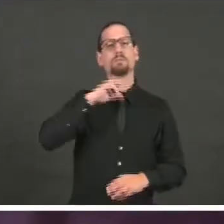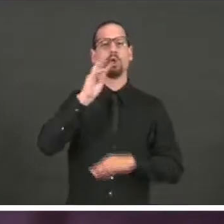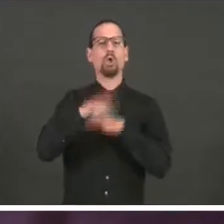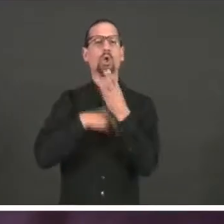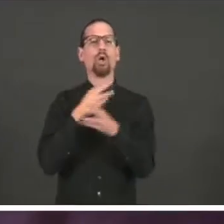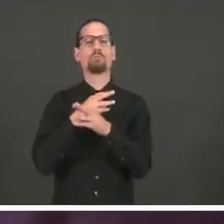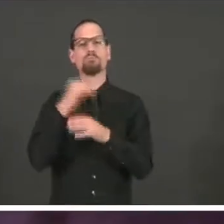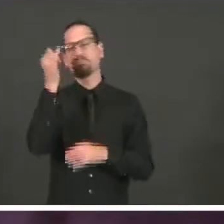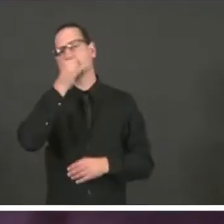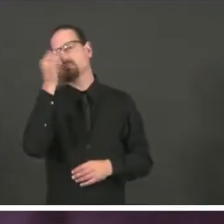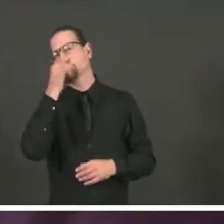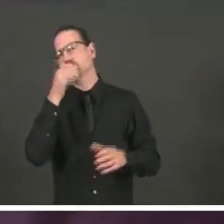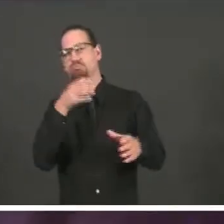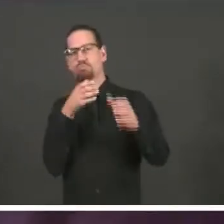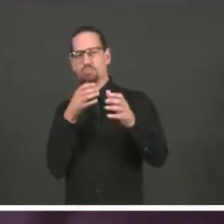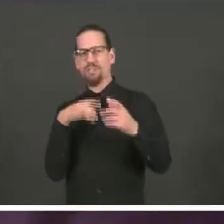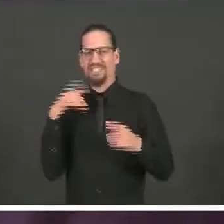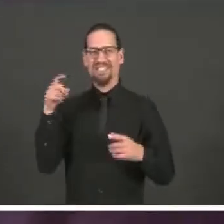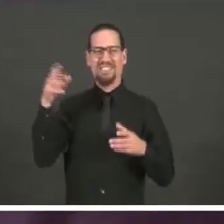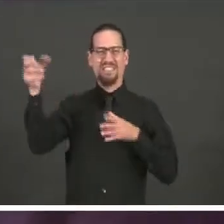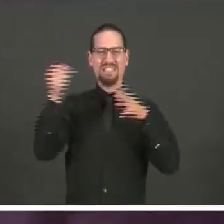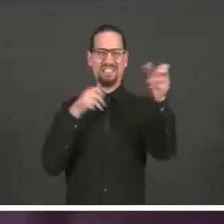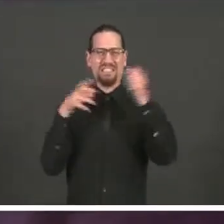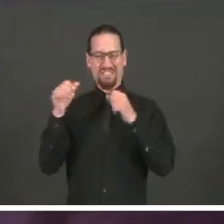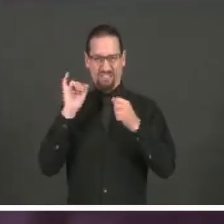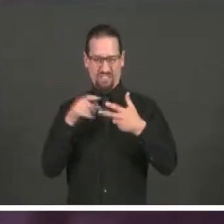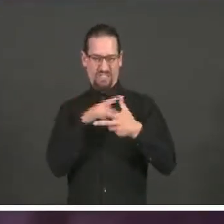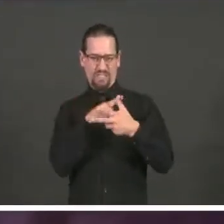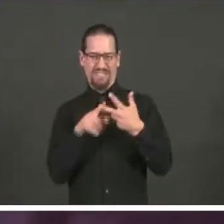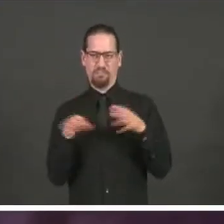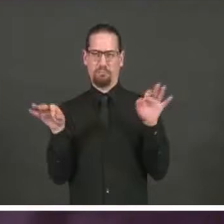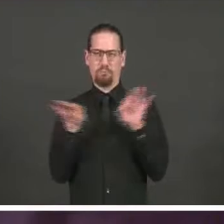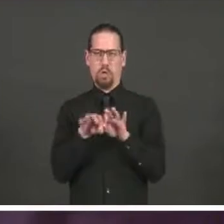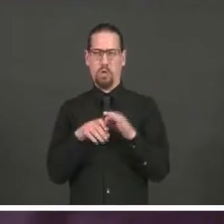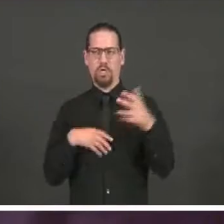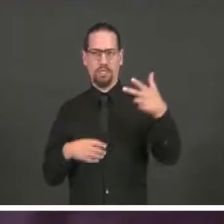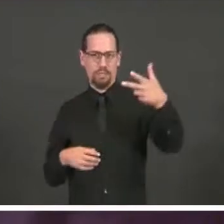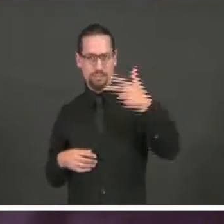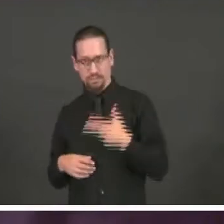us. But we have kept our foot on the pedal on the education side.